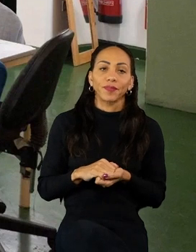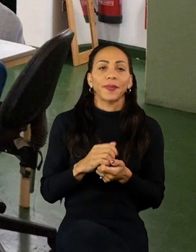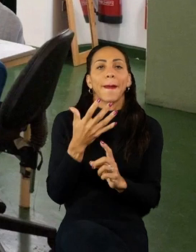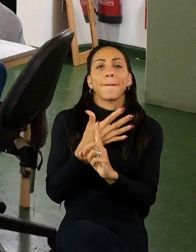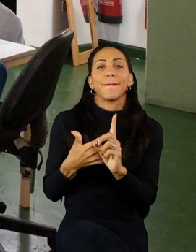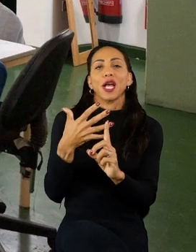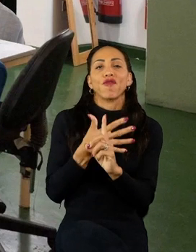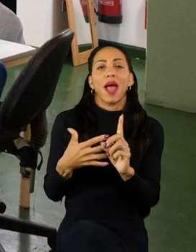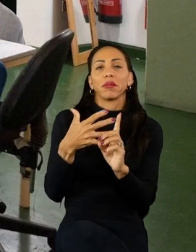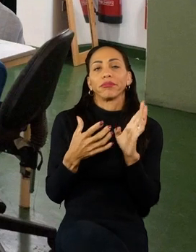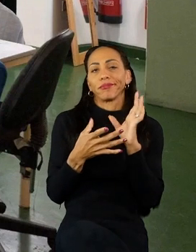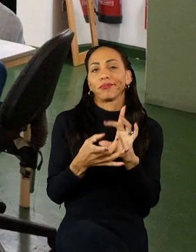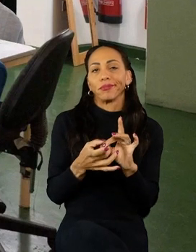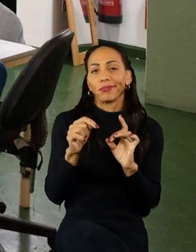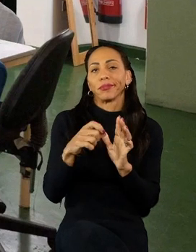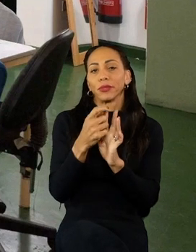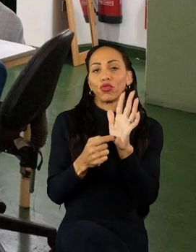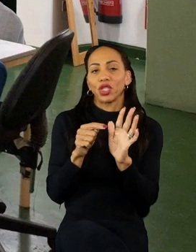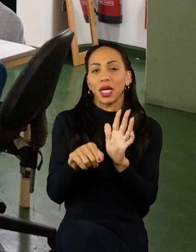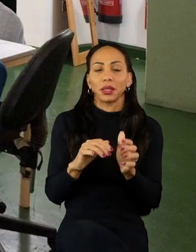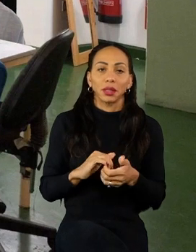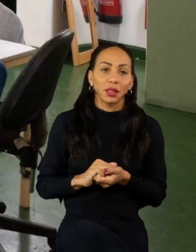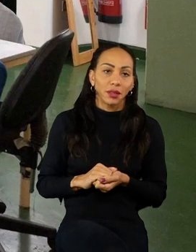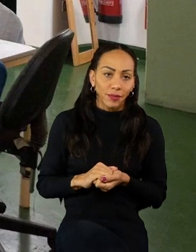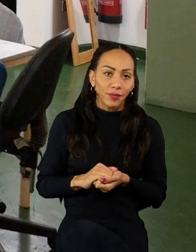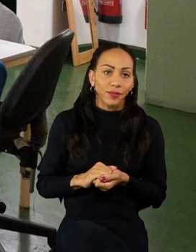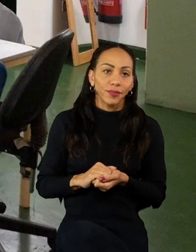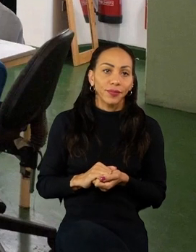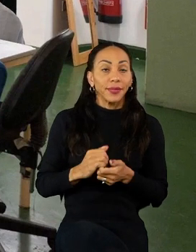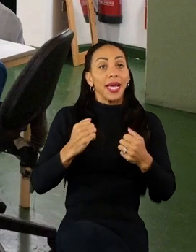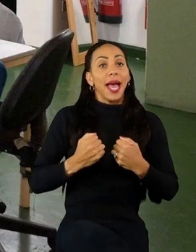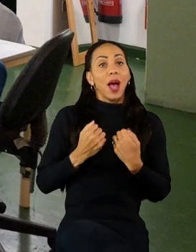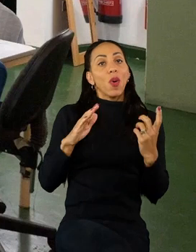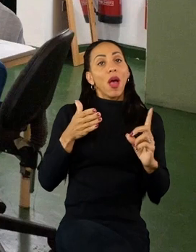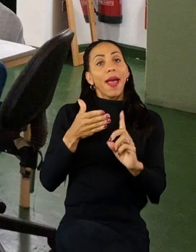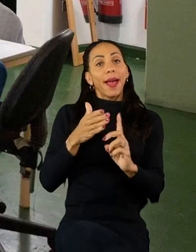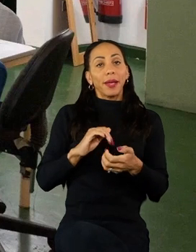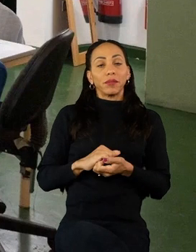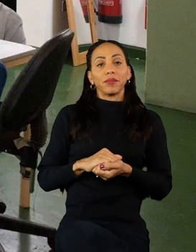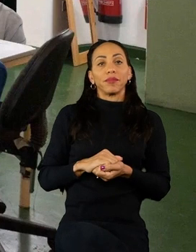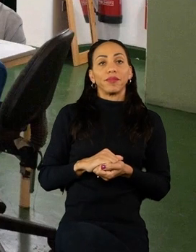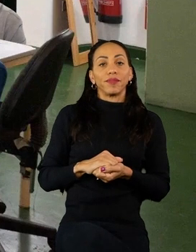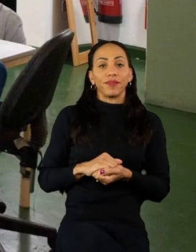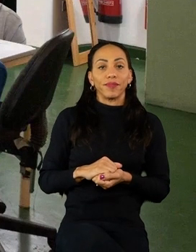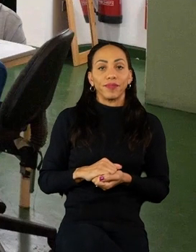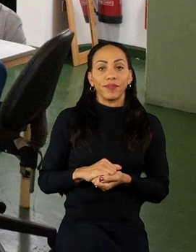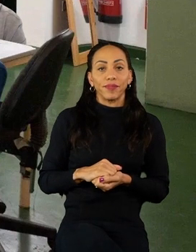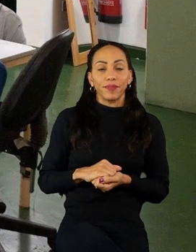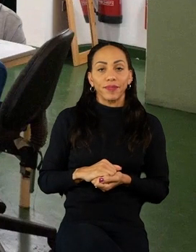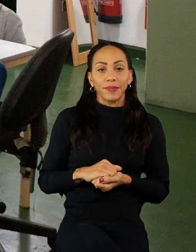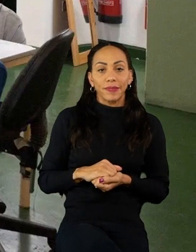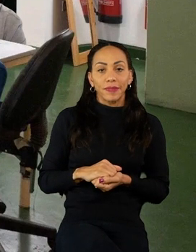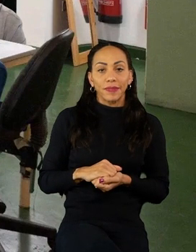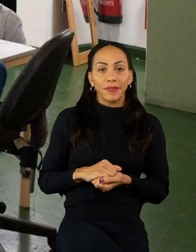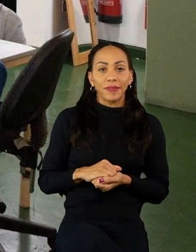bit of background to the project. What we wanted to do was